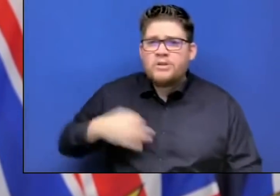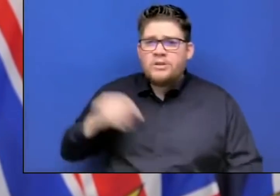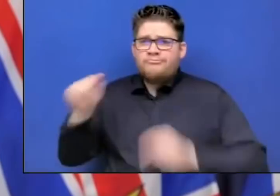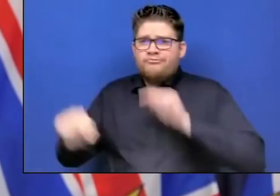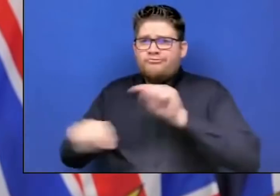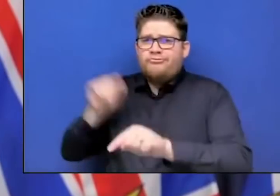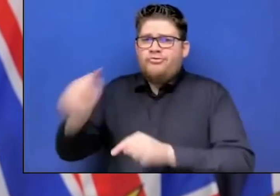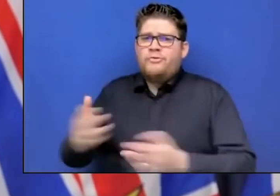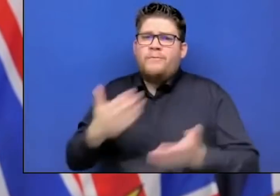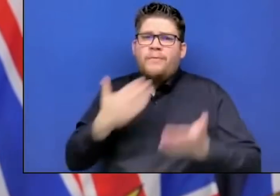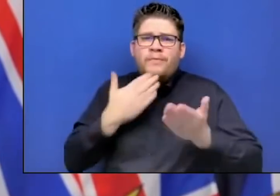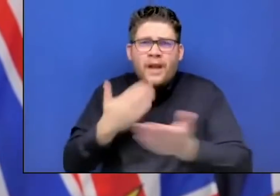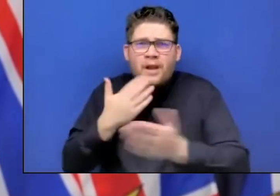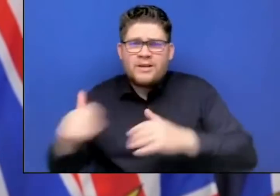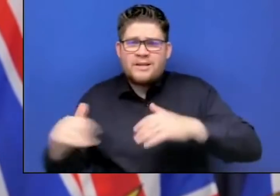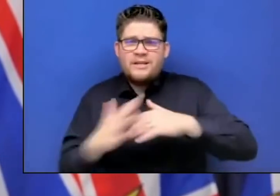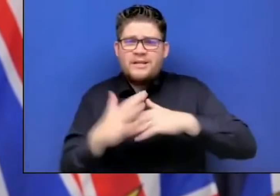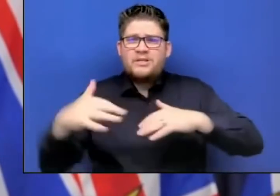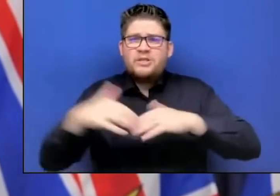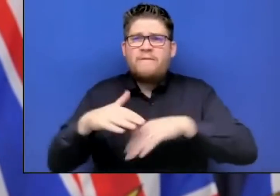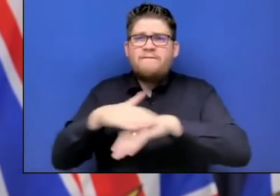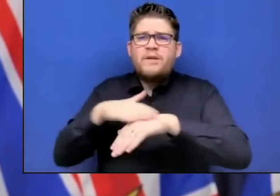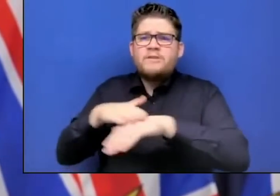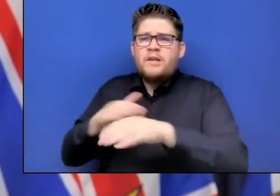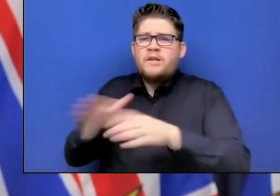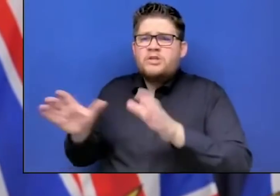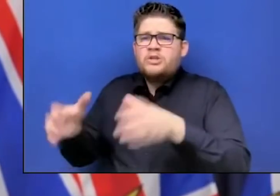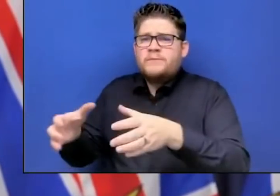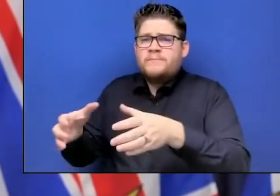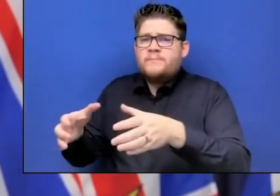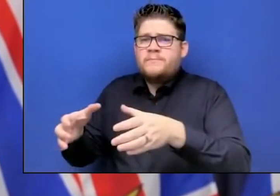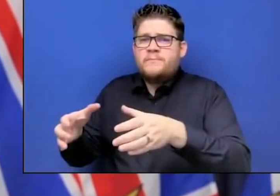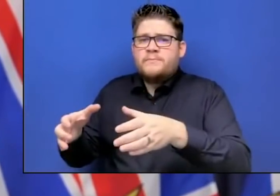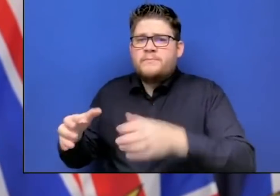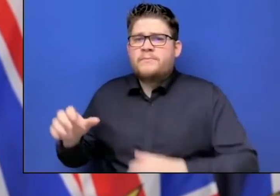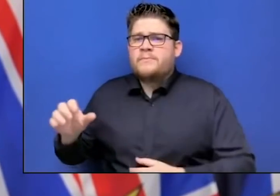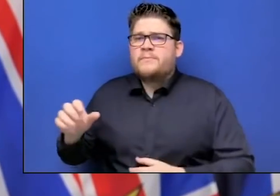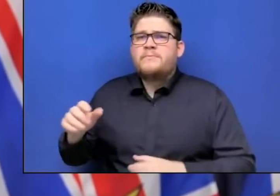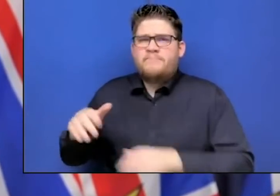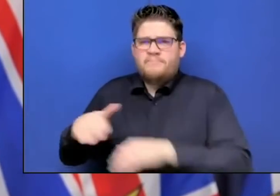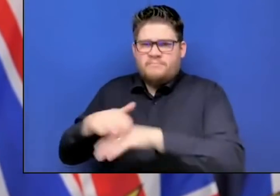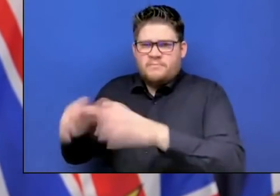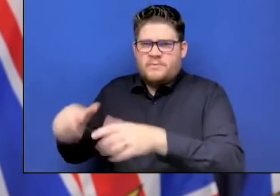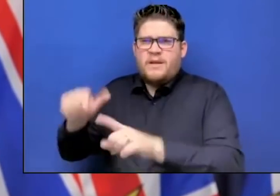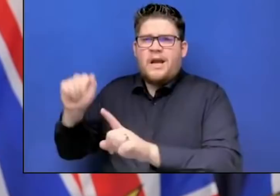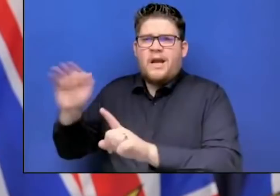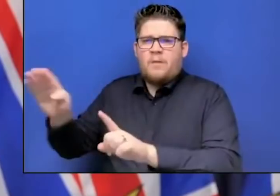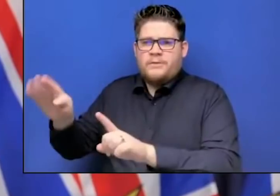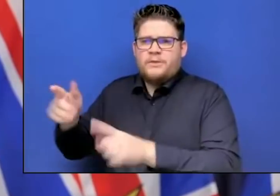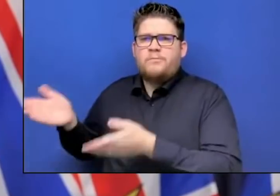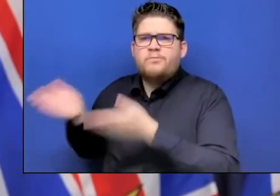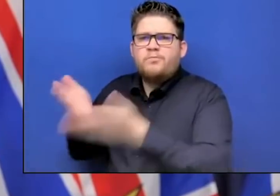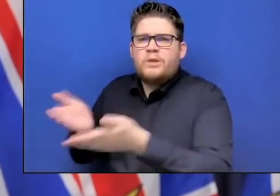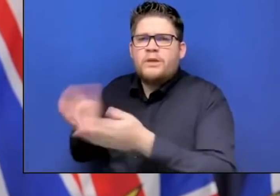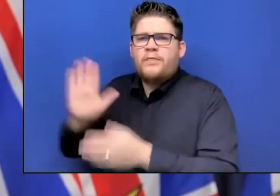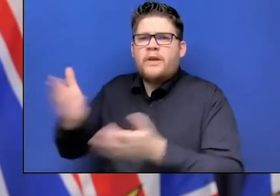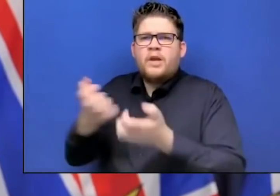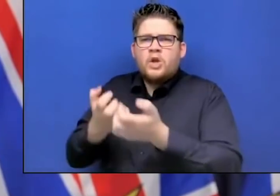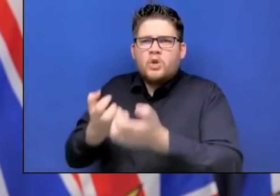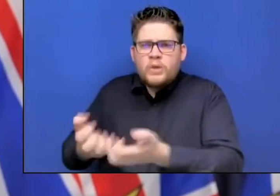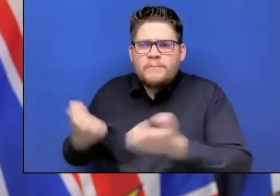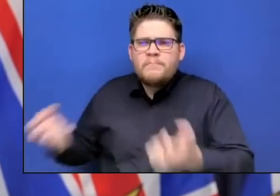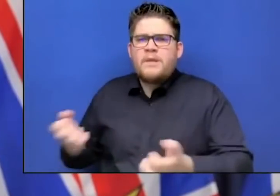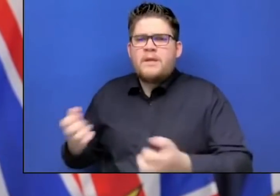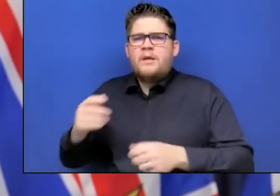out to the Shawhamel First Nation, who also brought people and equipment to throw into the effort. And all of these individuals